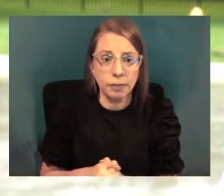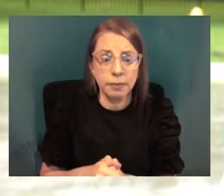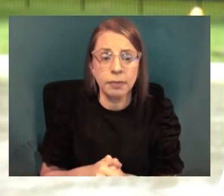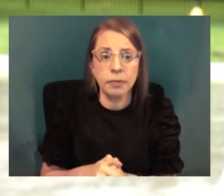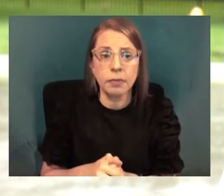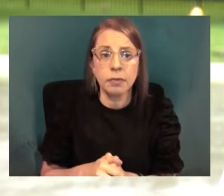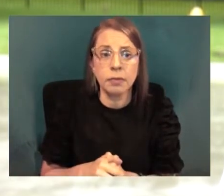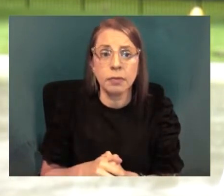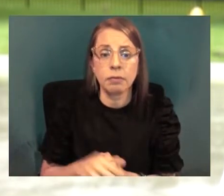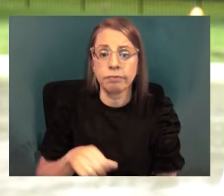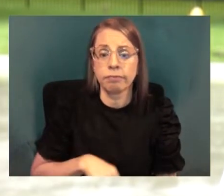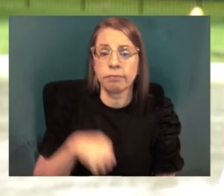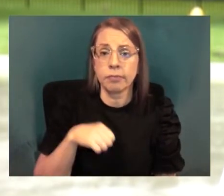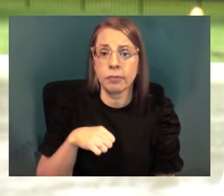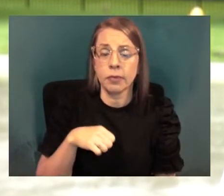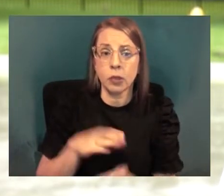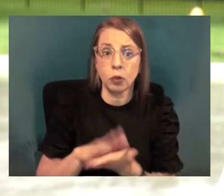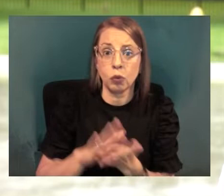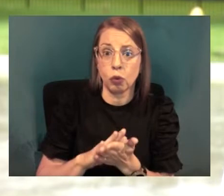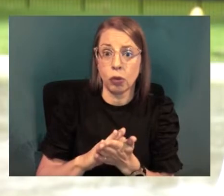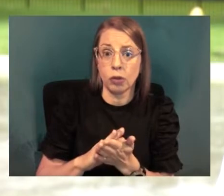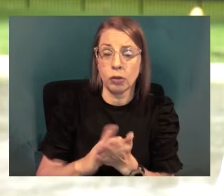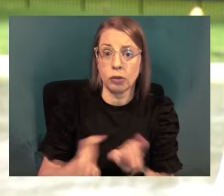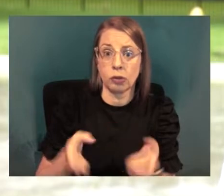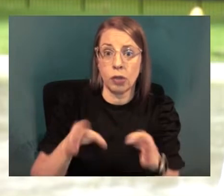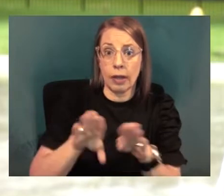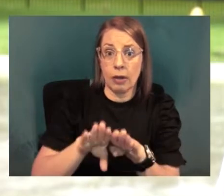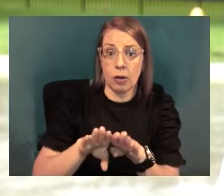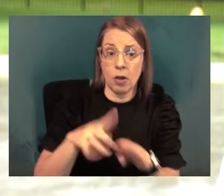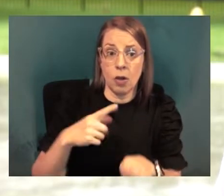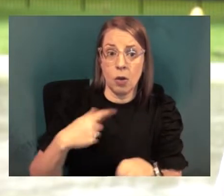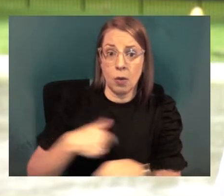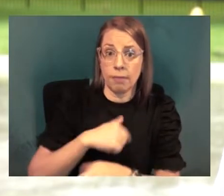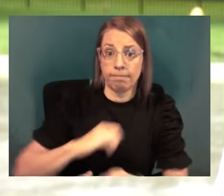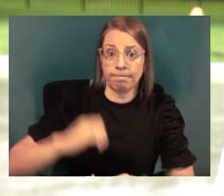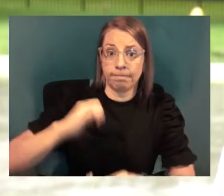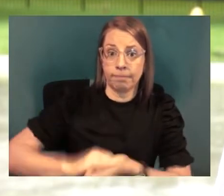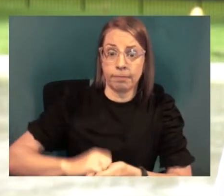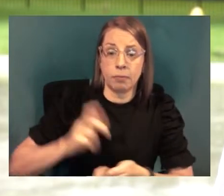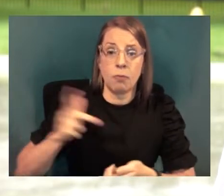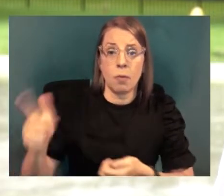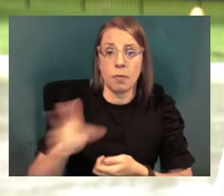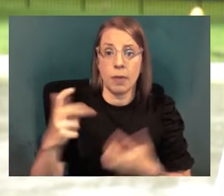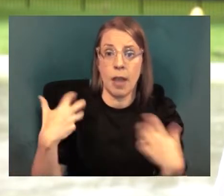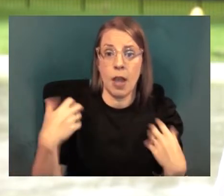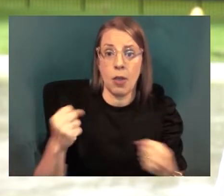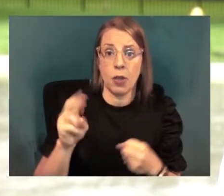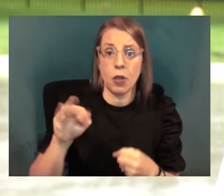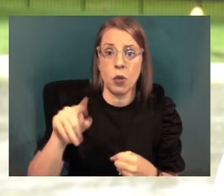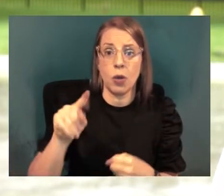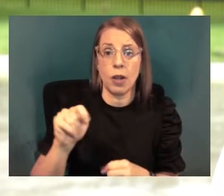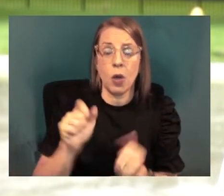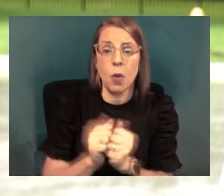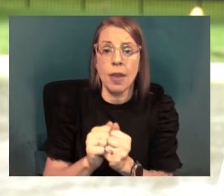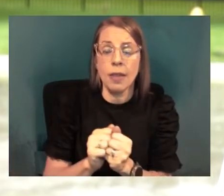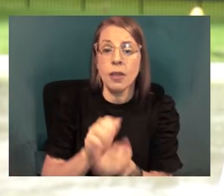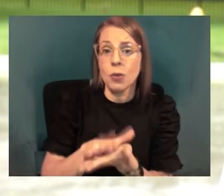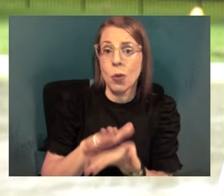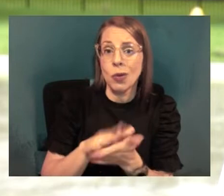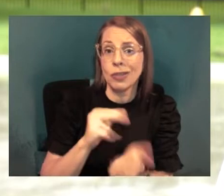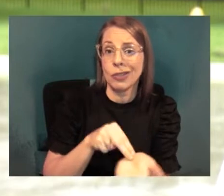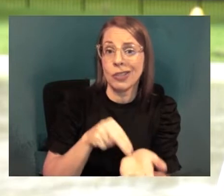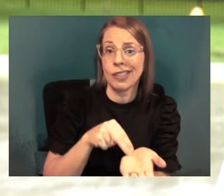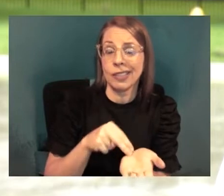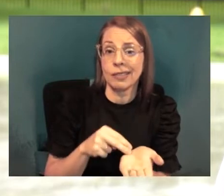schools shut down, we partnered our mobile integrated health unit with the school nurses, and we actually worked together to